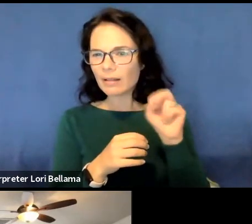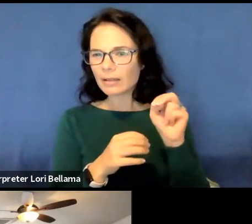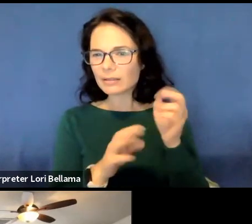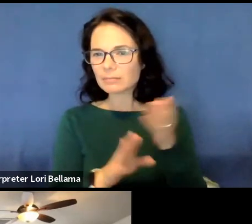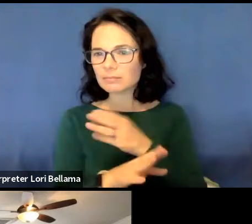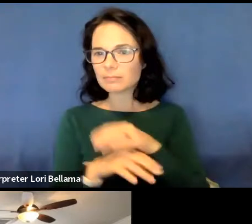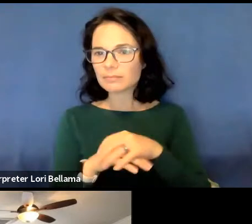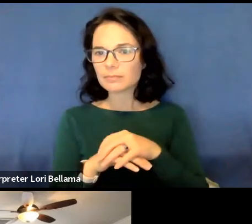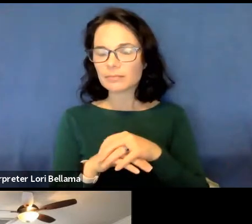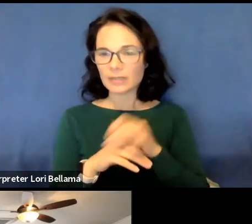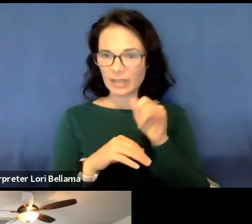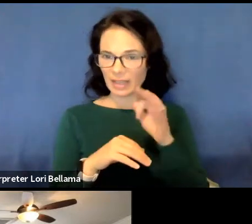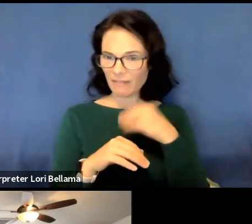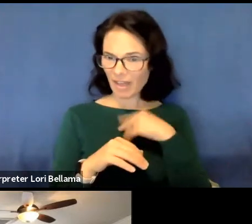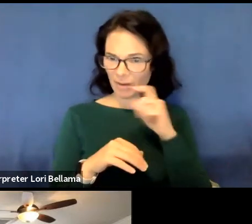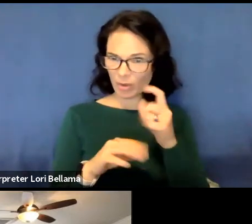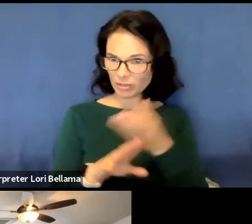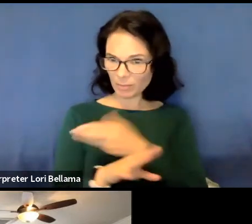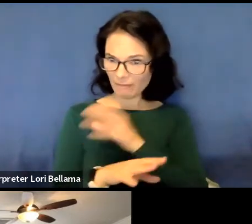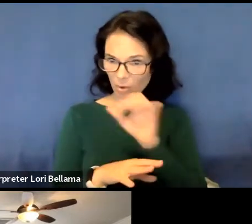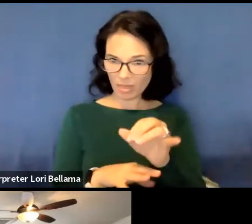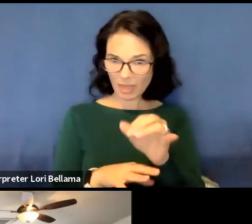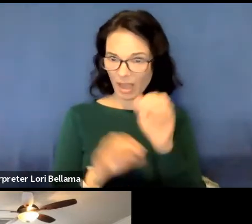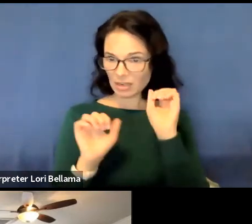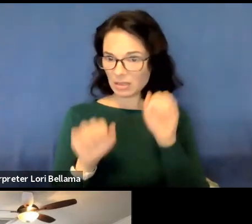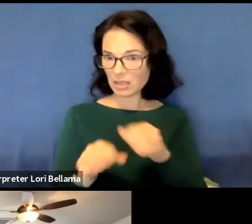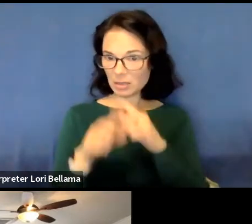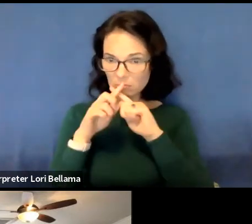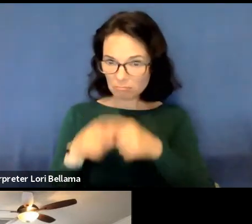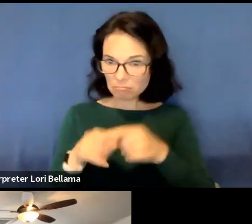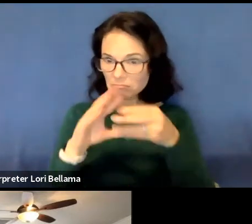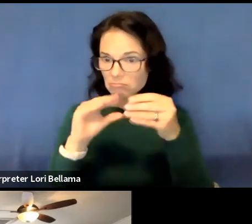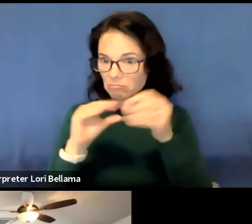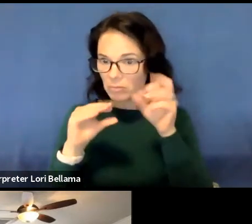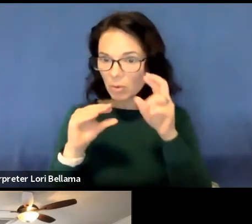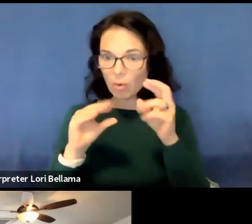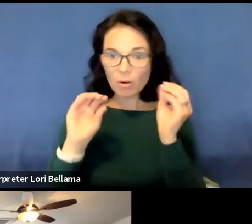maybe someone could re-enter it or verbalize it.